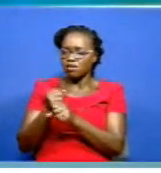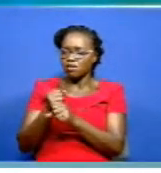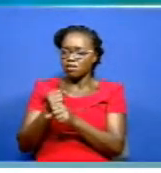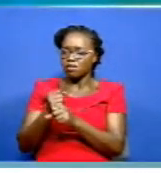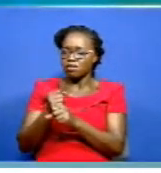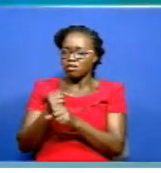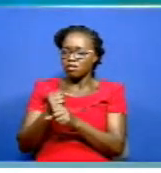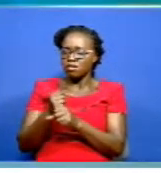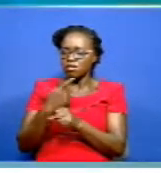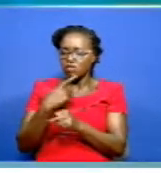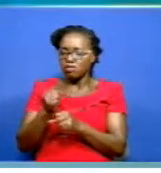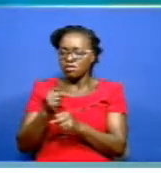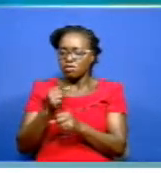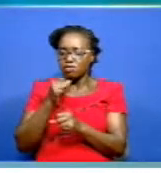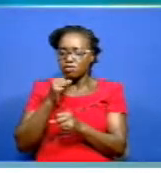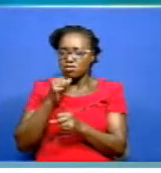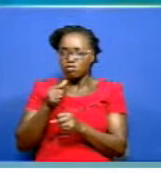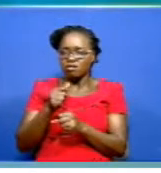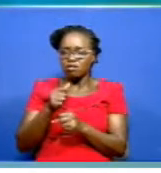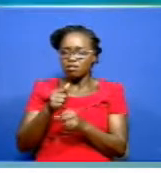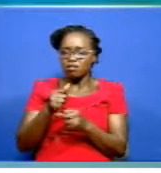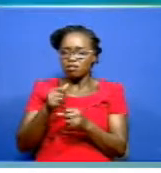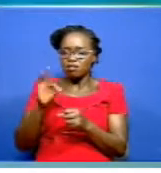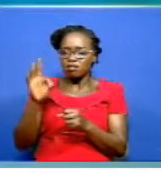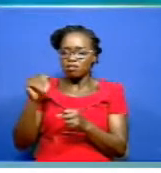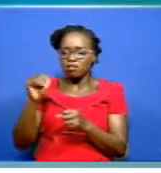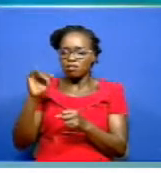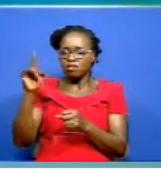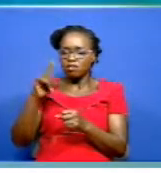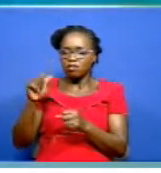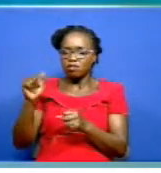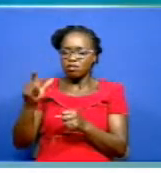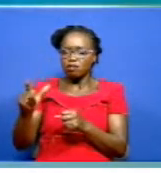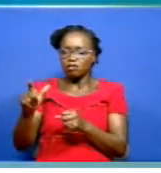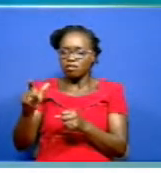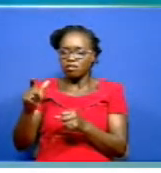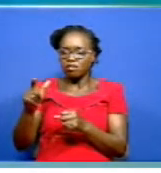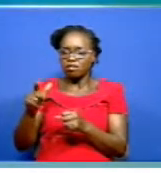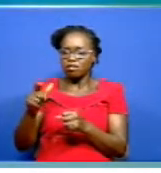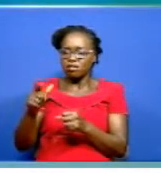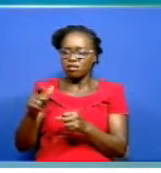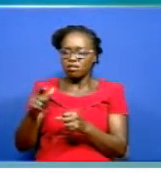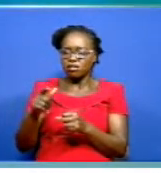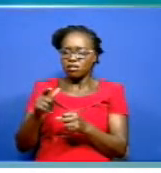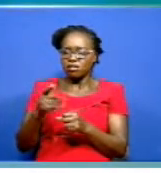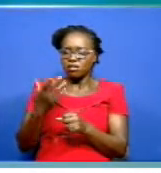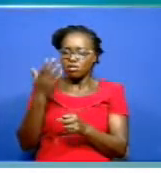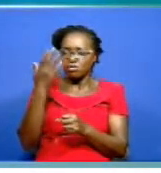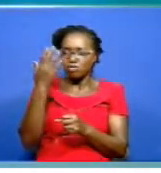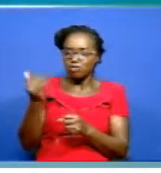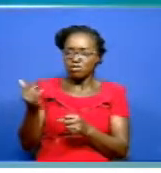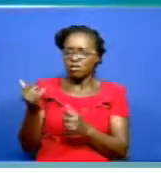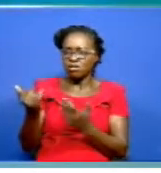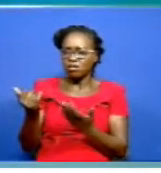Okay, so we did not go for the Pfizer in the first phase because of the very stringent cold